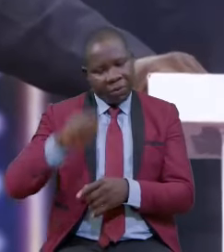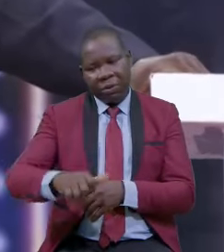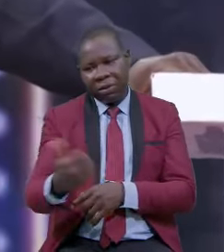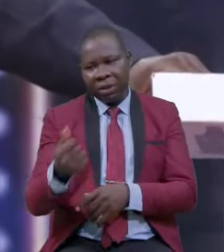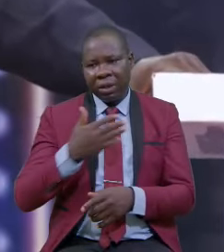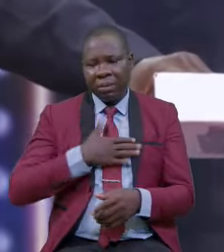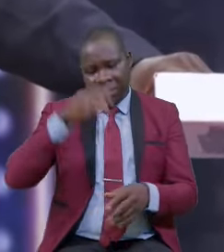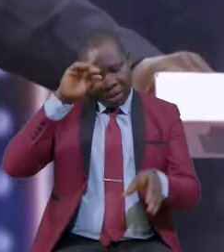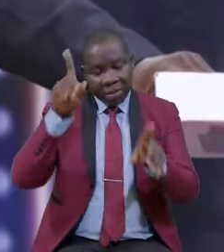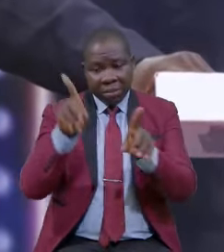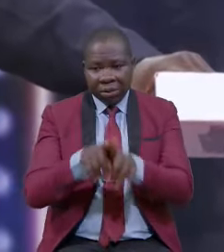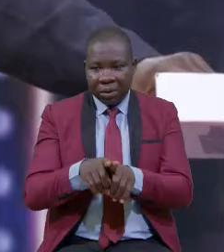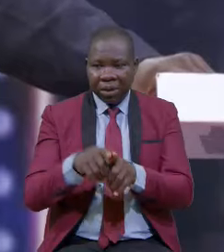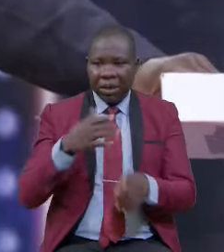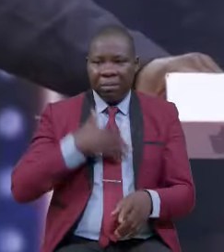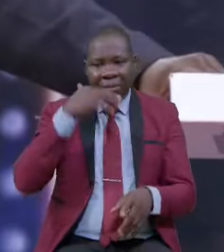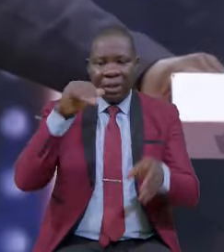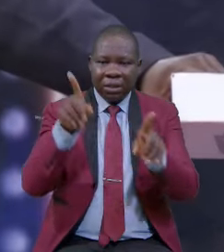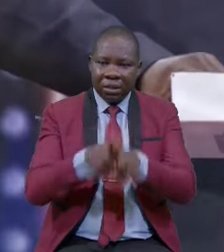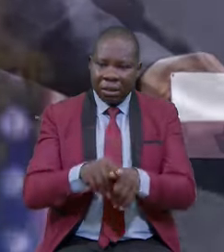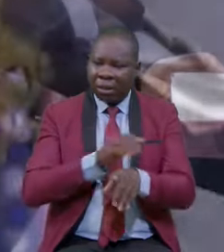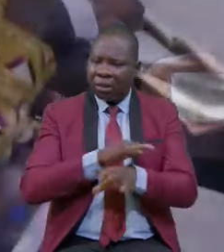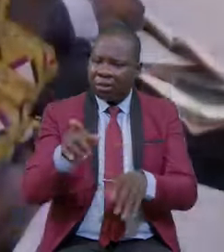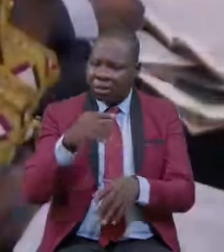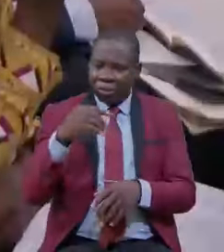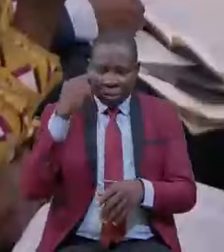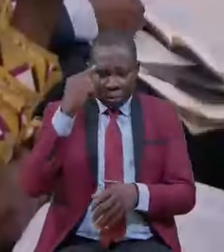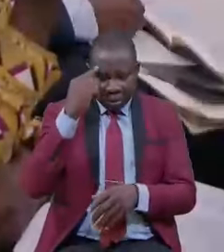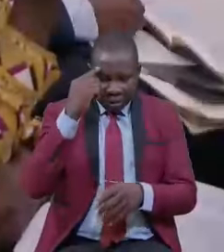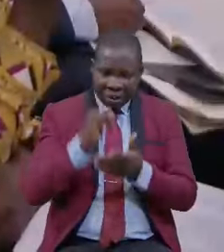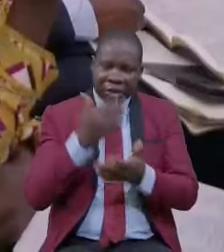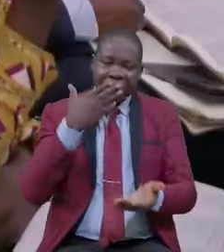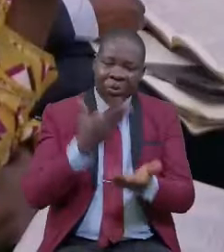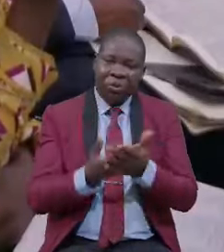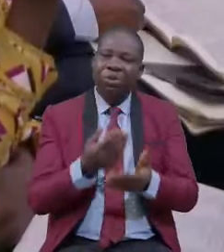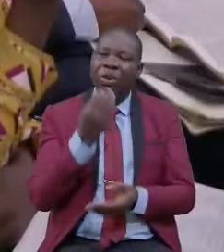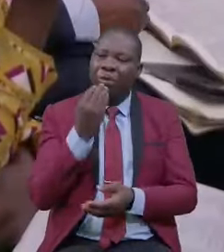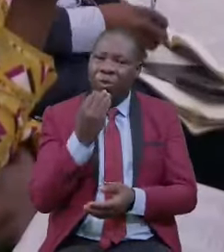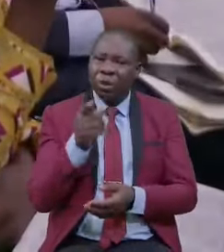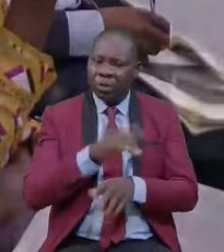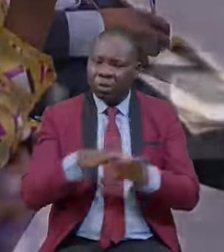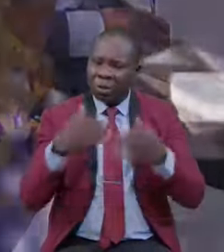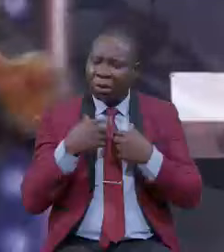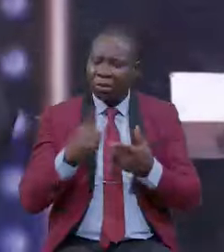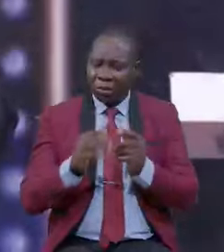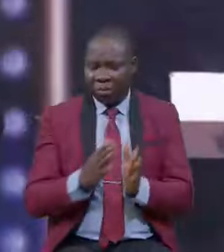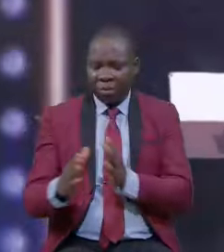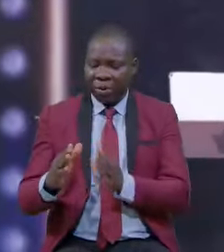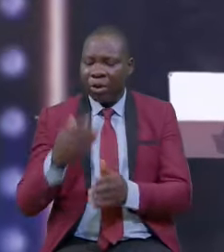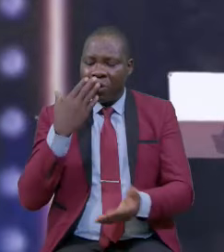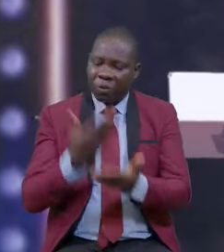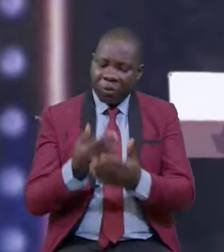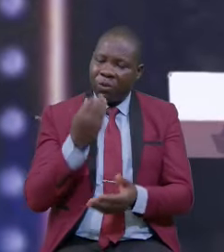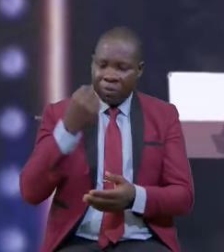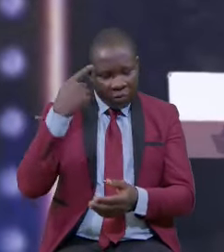take good food? Do you only prepare good food for other people? Balanced diet for other people? Don't you take